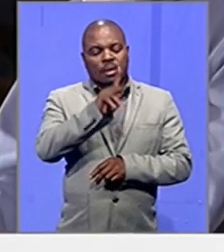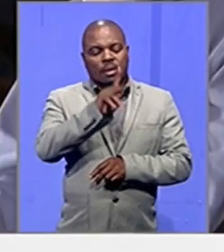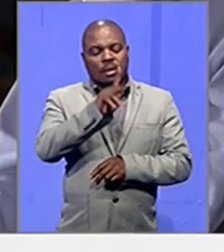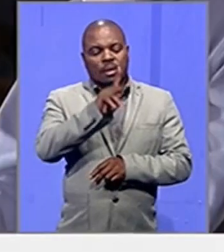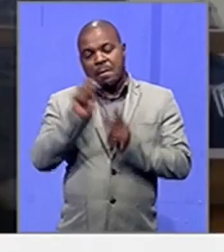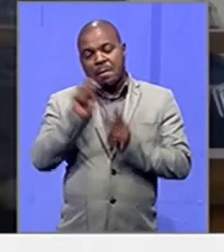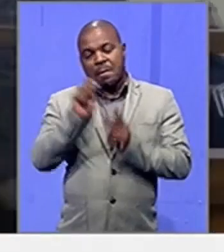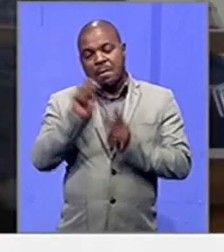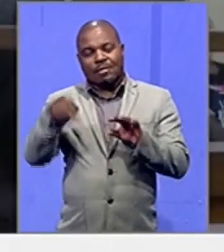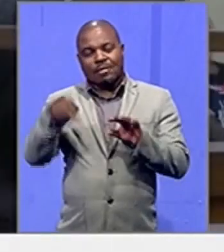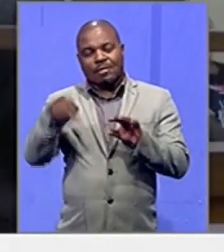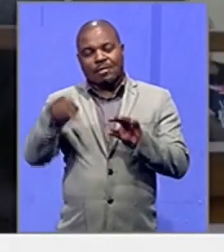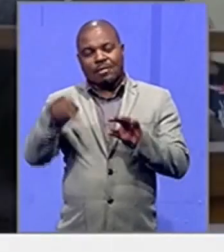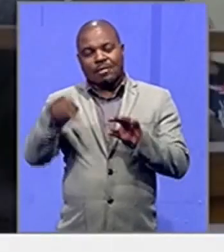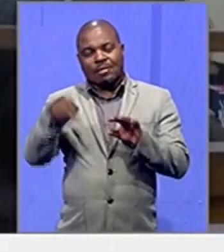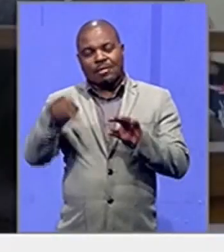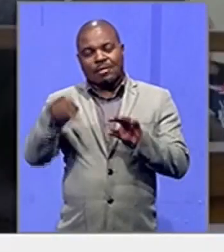10,000.